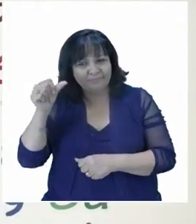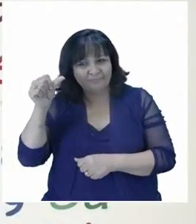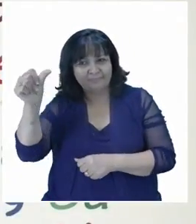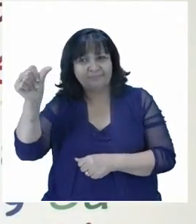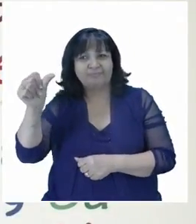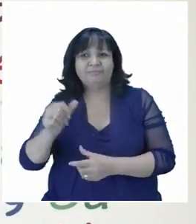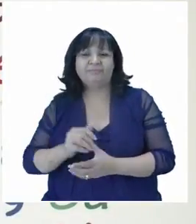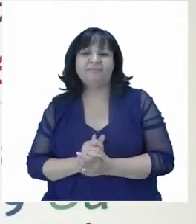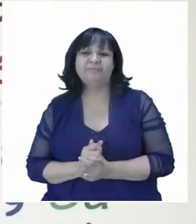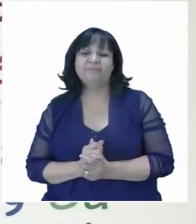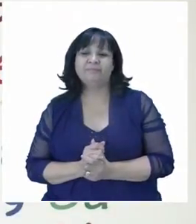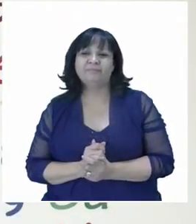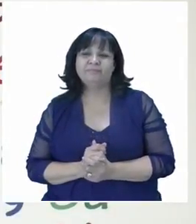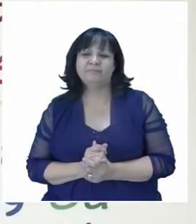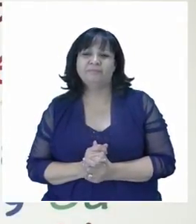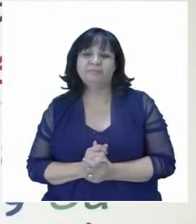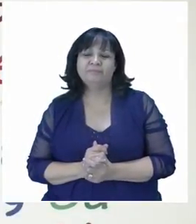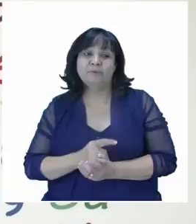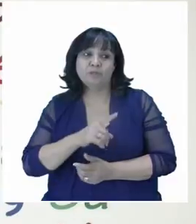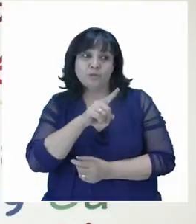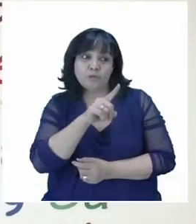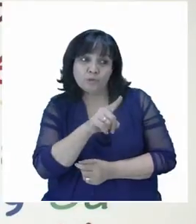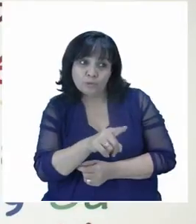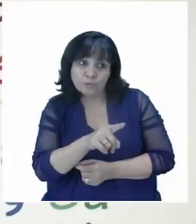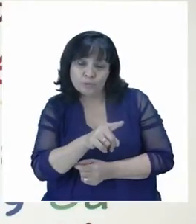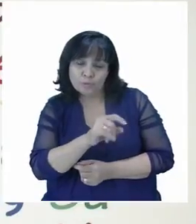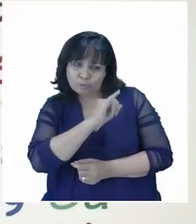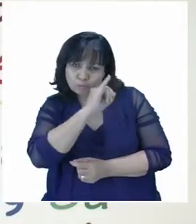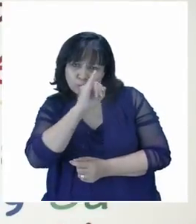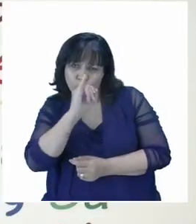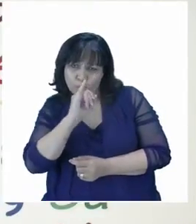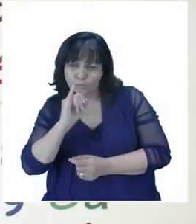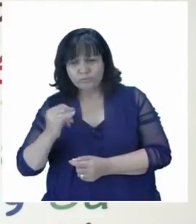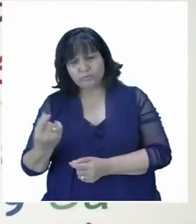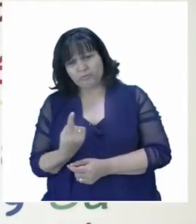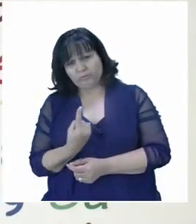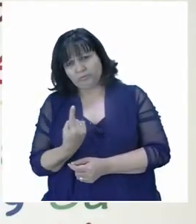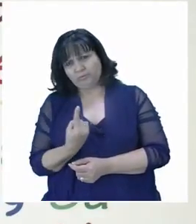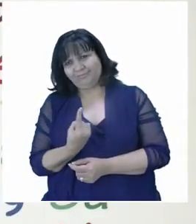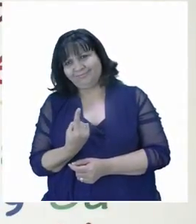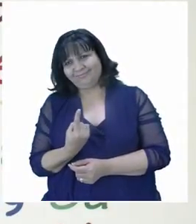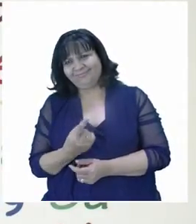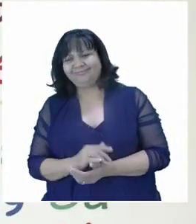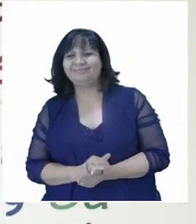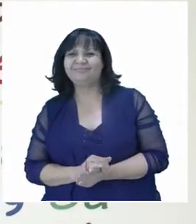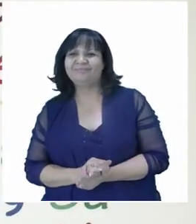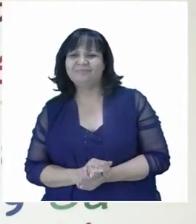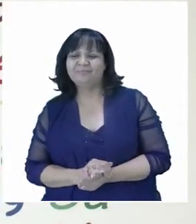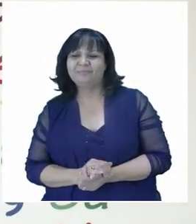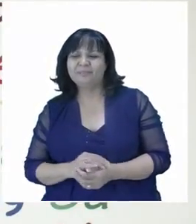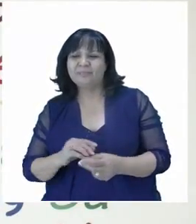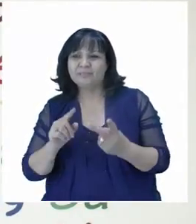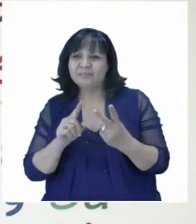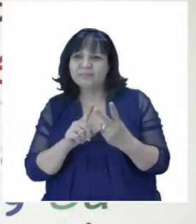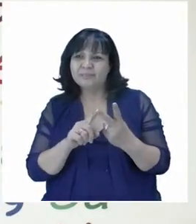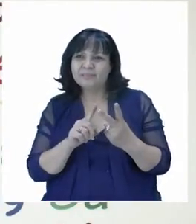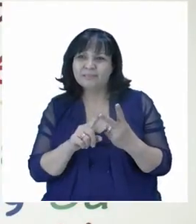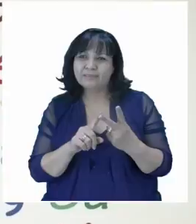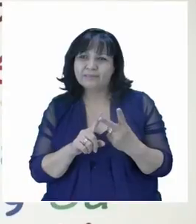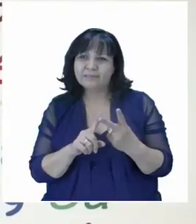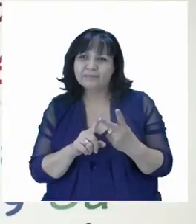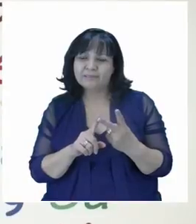But you are going to draw your carrot. And the second thing I think bunnies like to